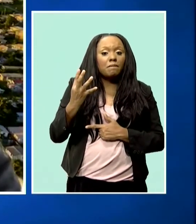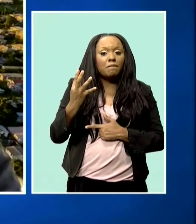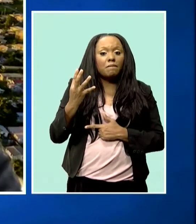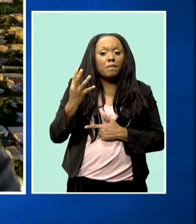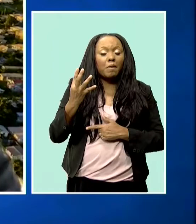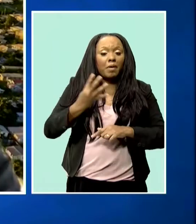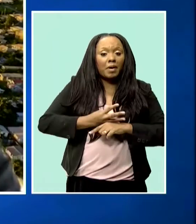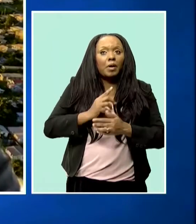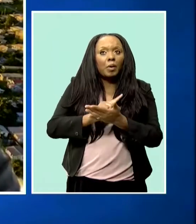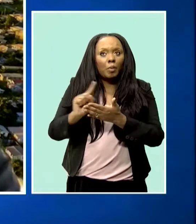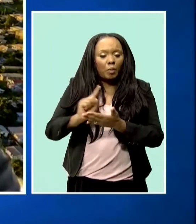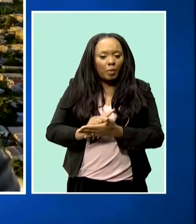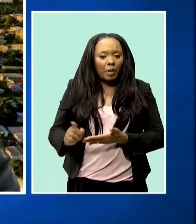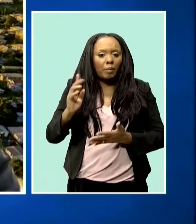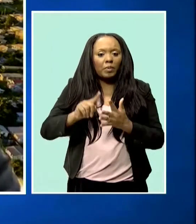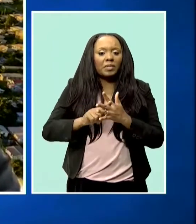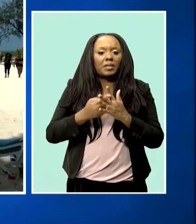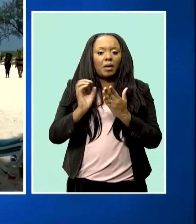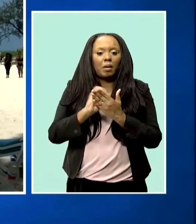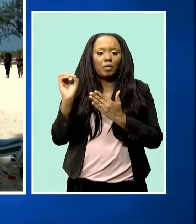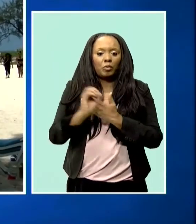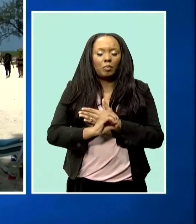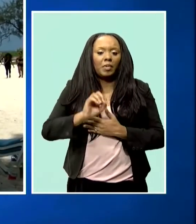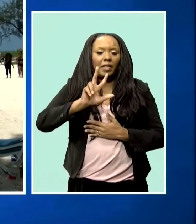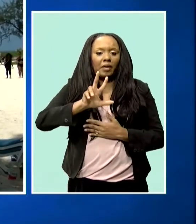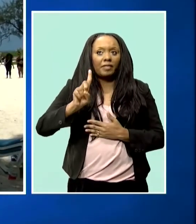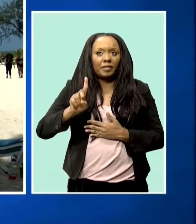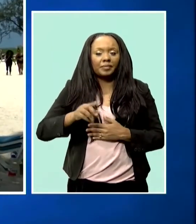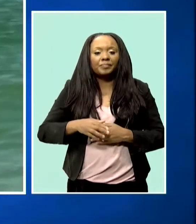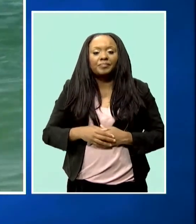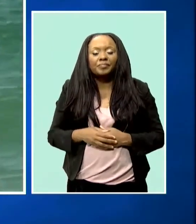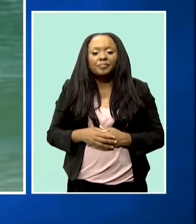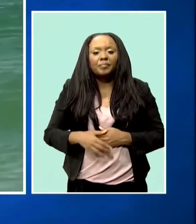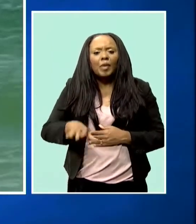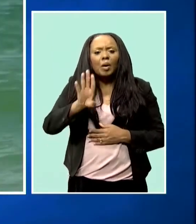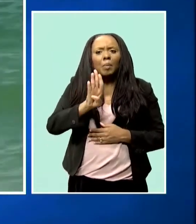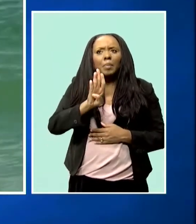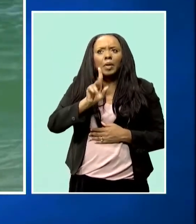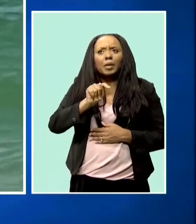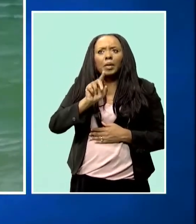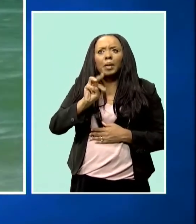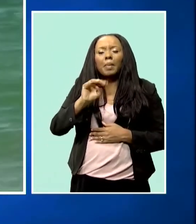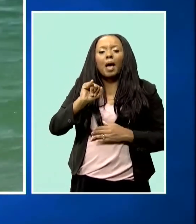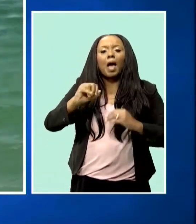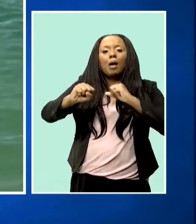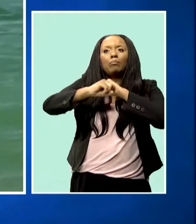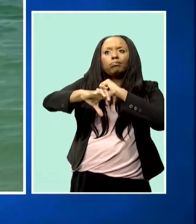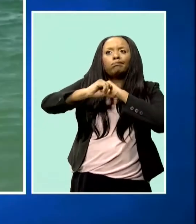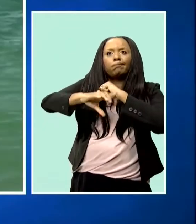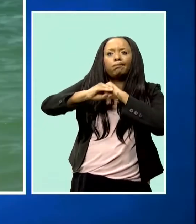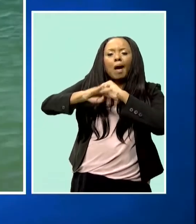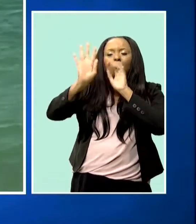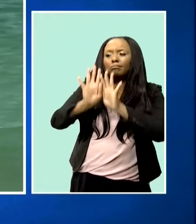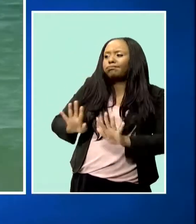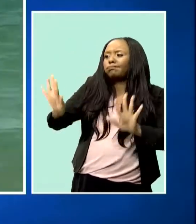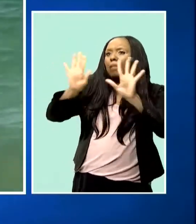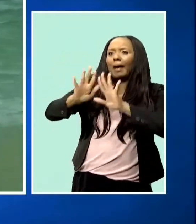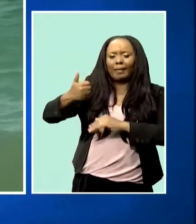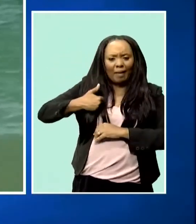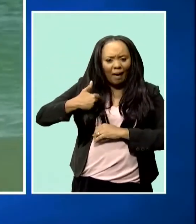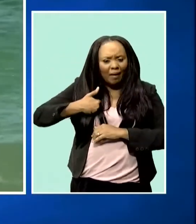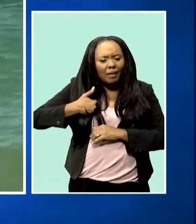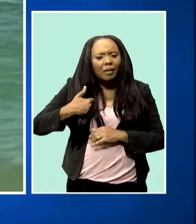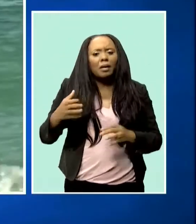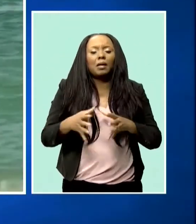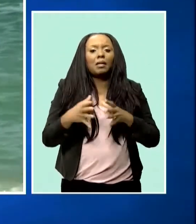Saturdays, and that's scheduled to commence October 31st. While the BTMI actively promotes Barbados within Canada, he explains that other